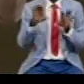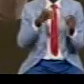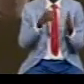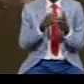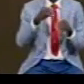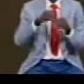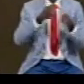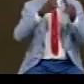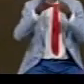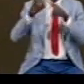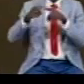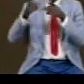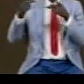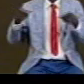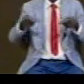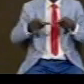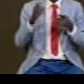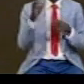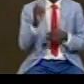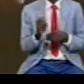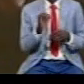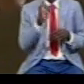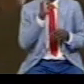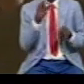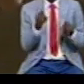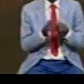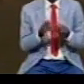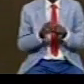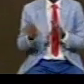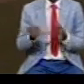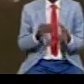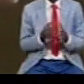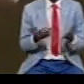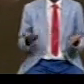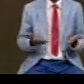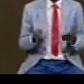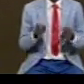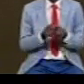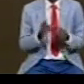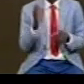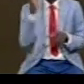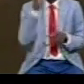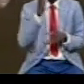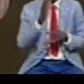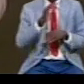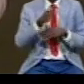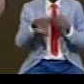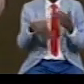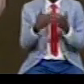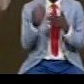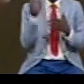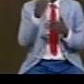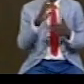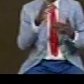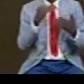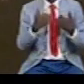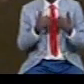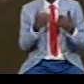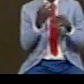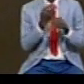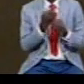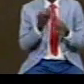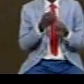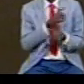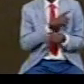locations, the same God is doing it here. And as you listen to those who have received from the Lord here, the